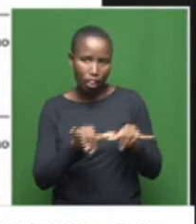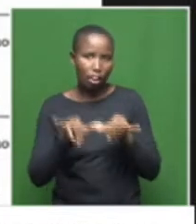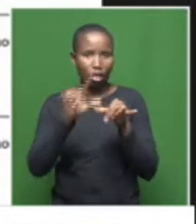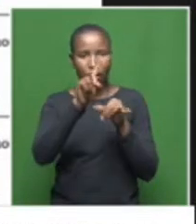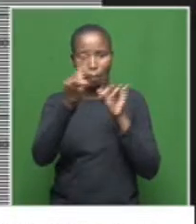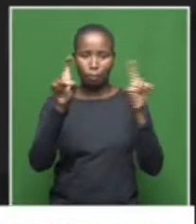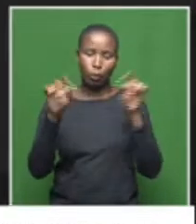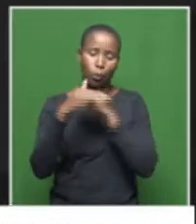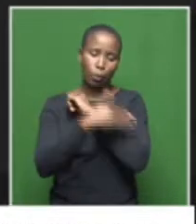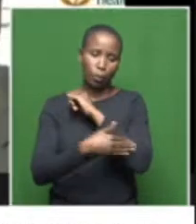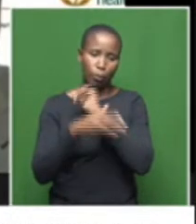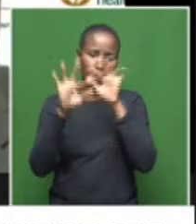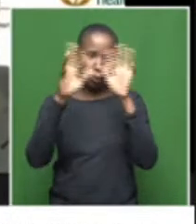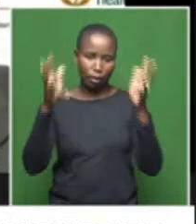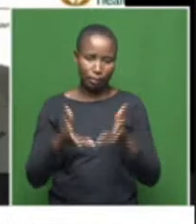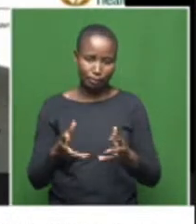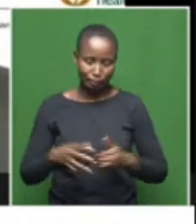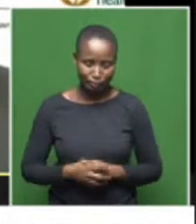much.